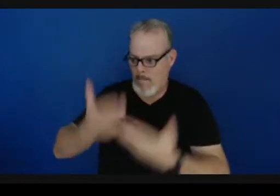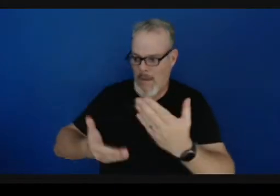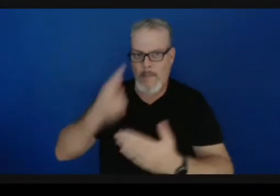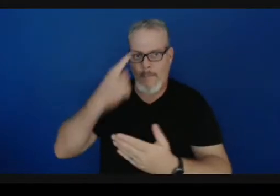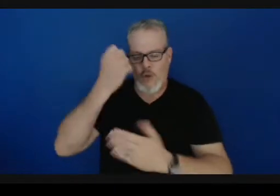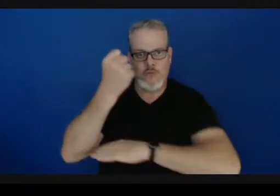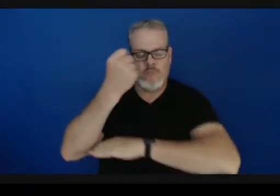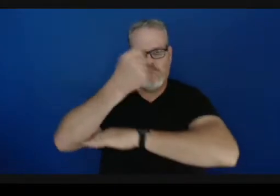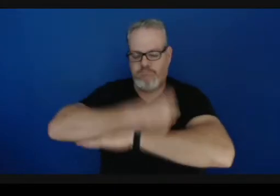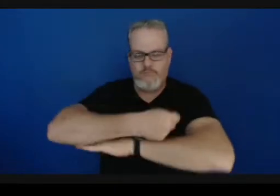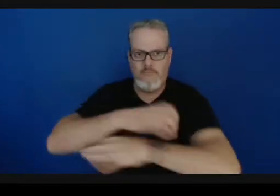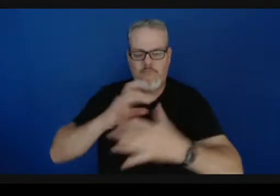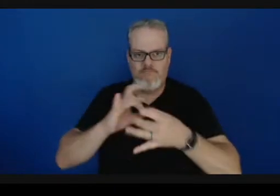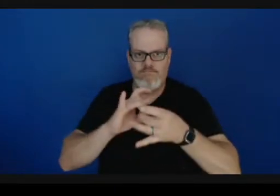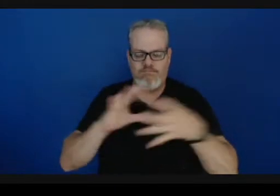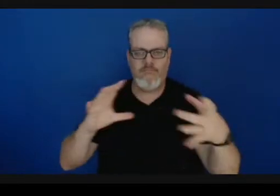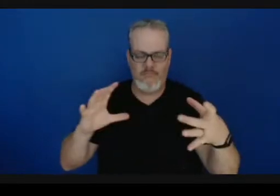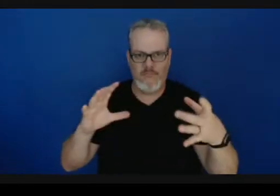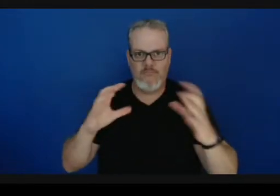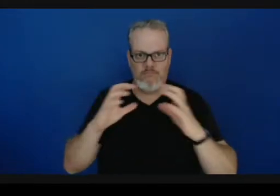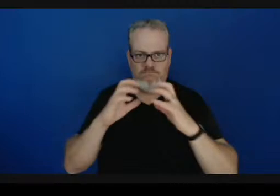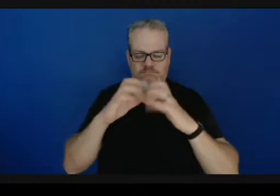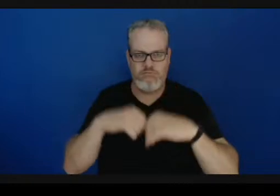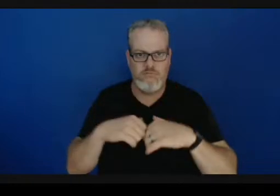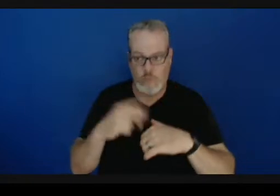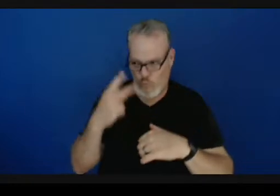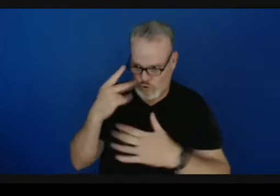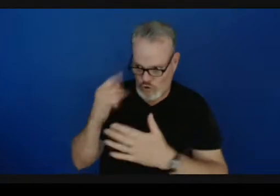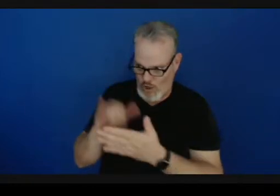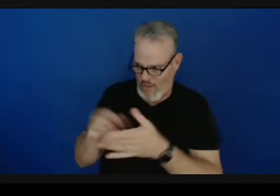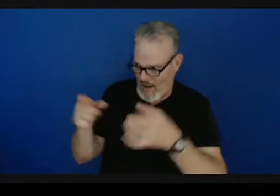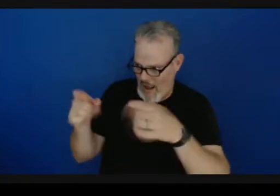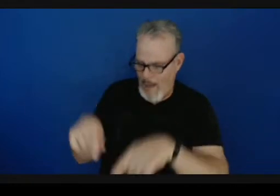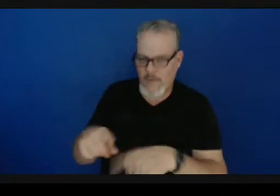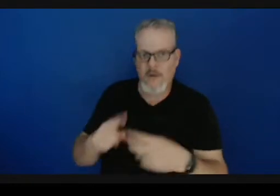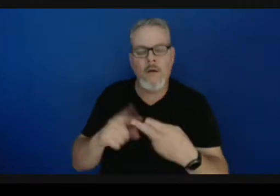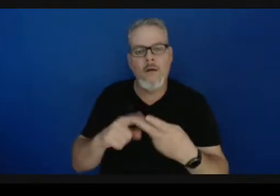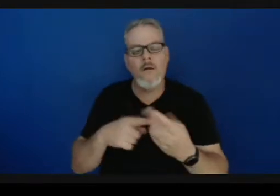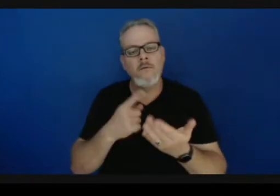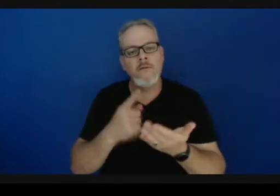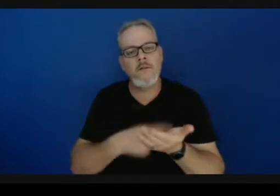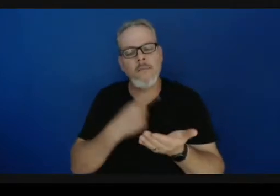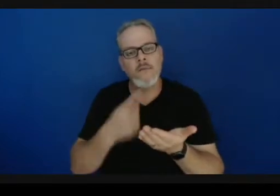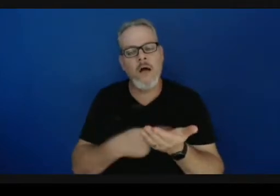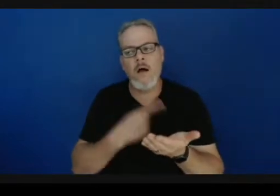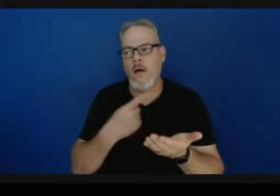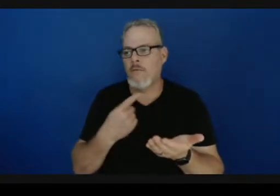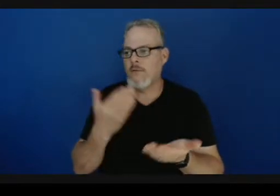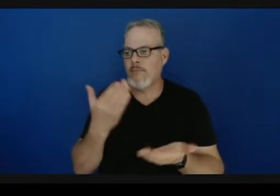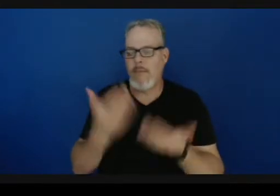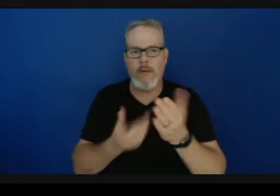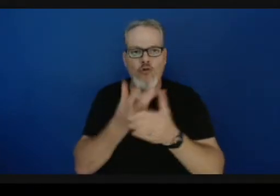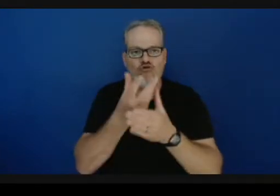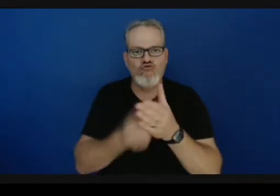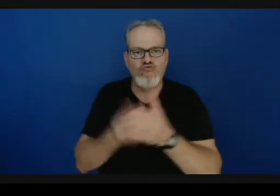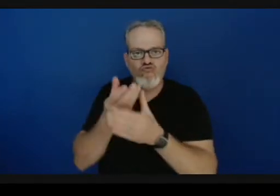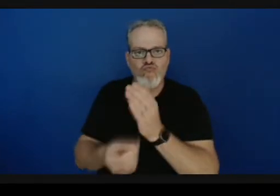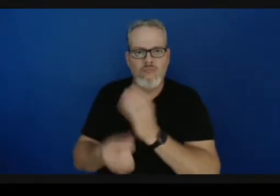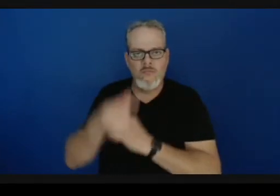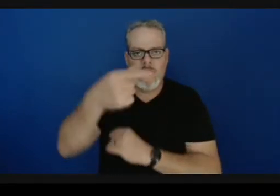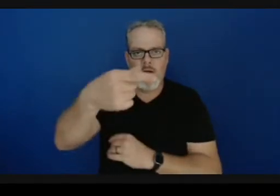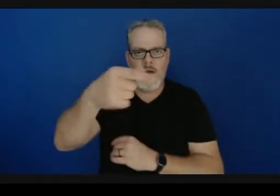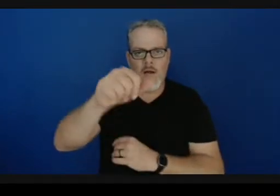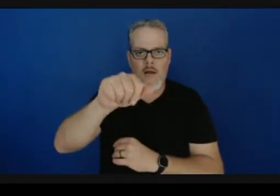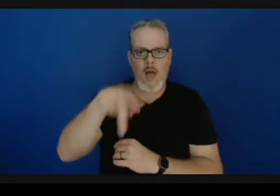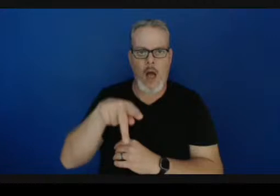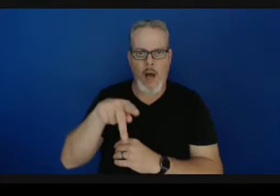offline, as we saw that happen earlier in the week. Sometimes you have data gaps. Sometimes